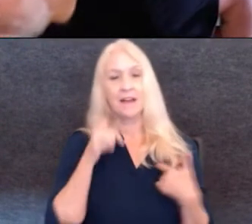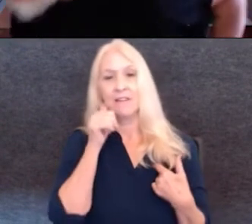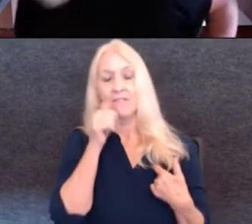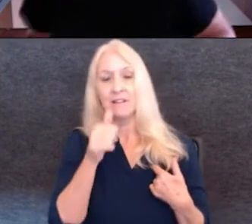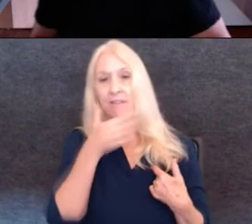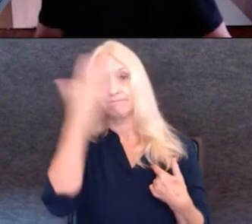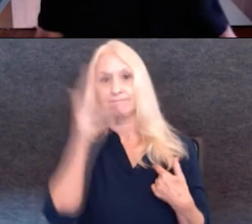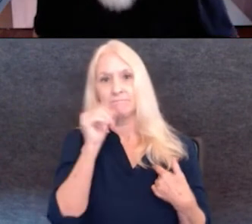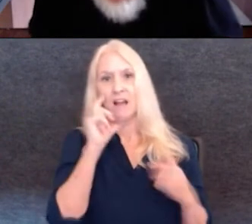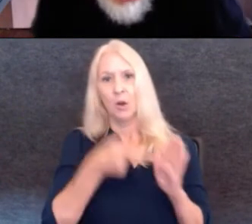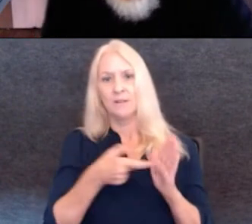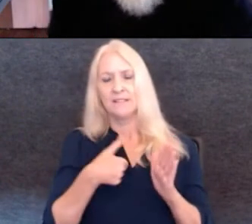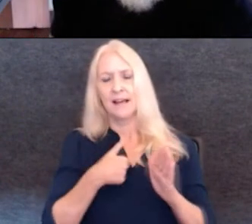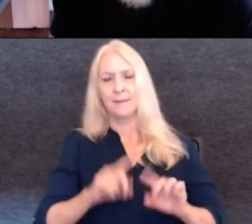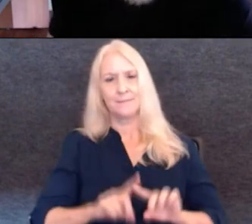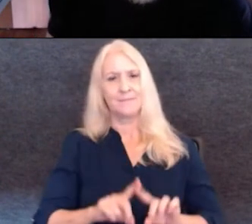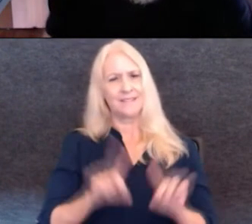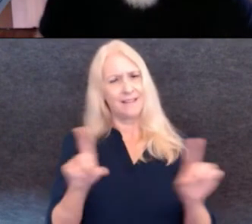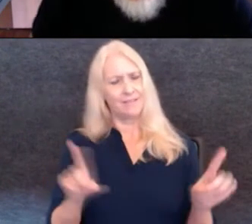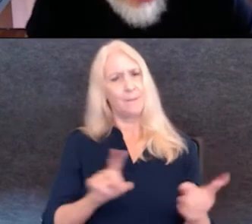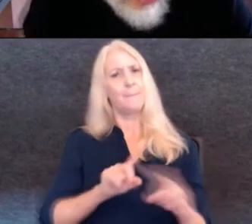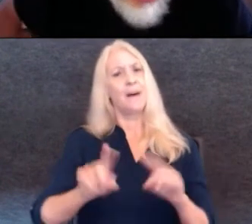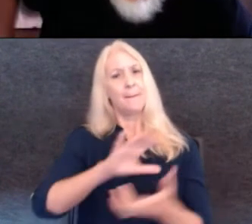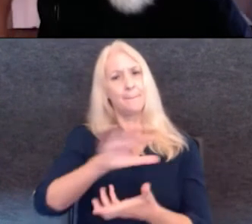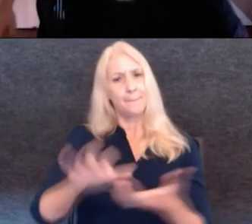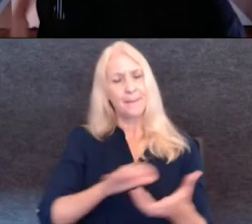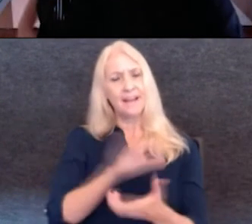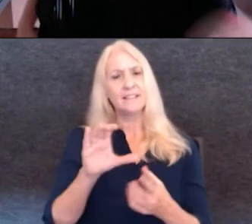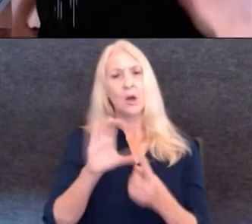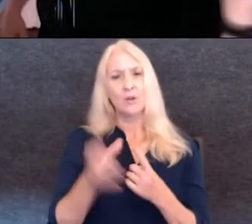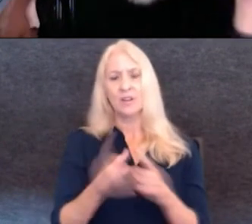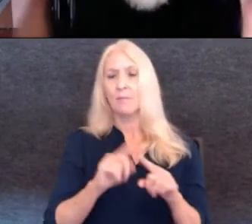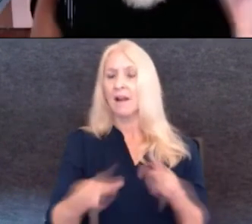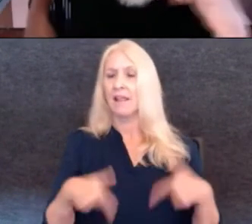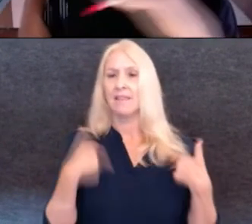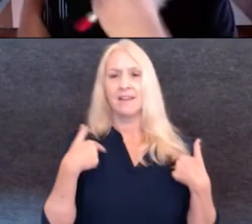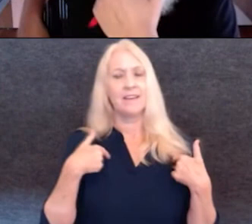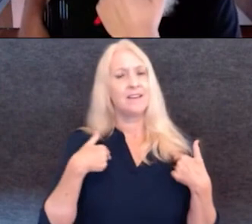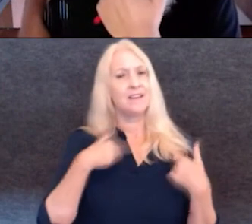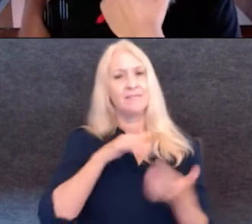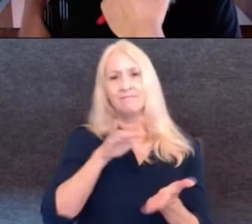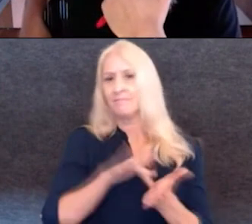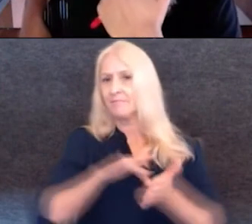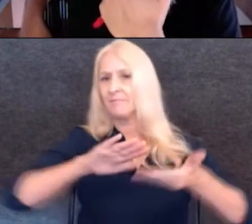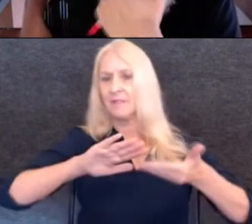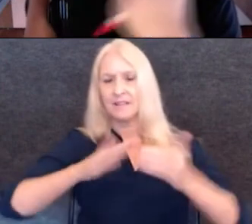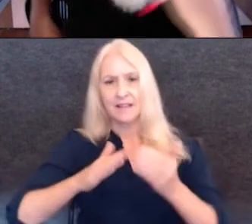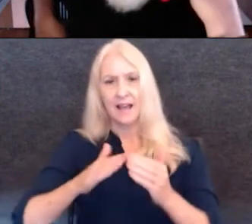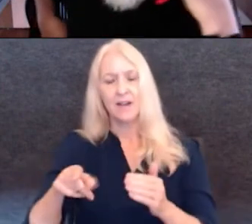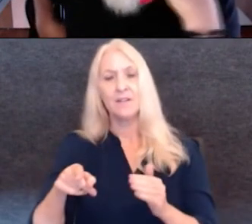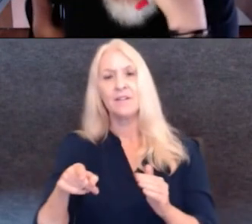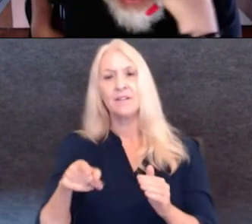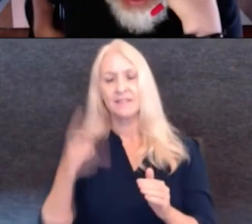understanding that I have this mix of culture. So living in downtown, there's some images that you posting